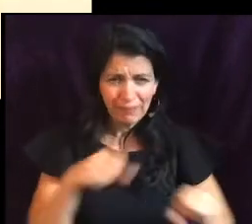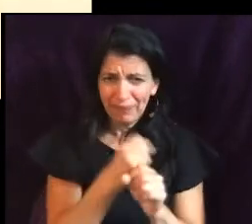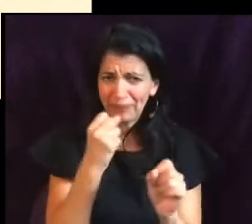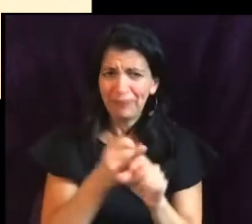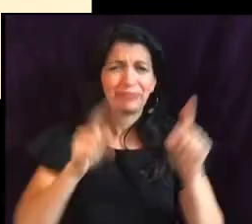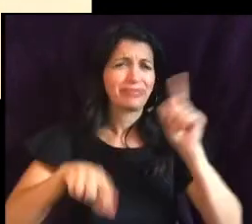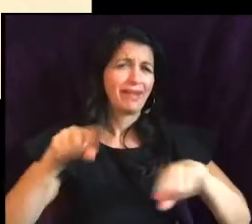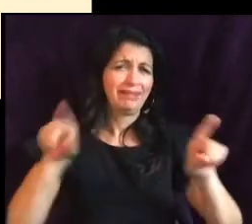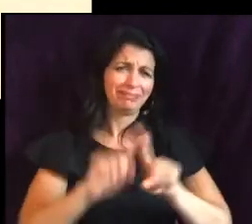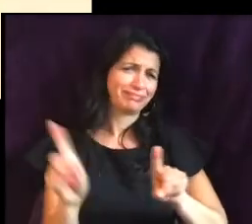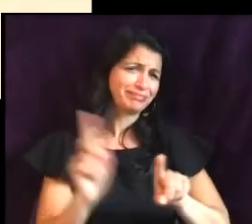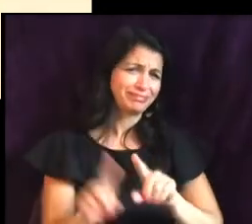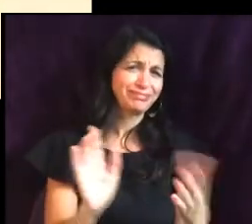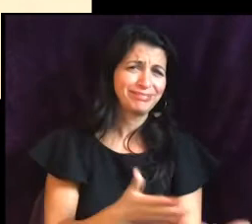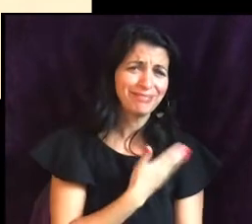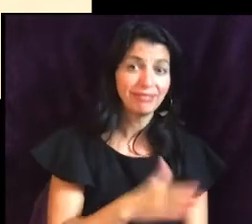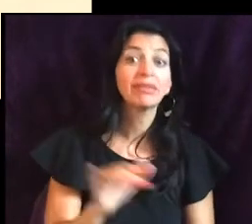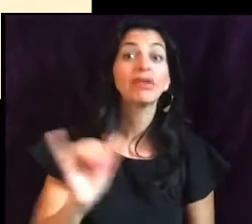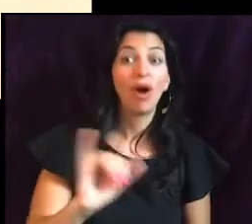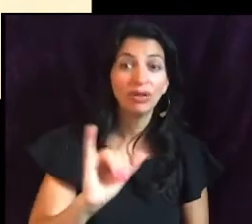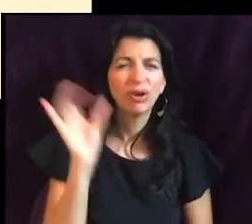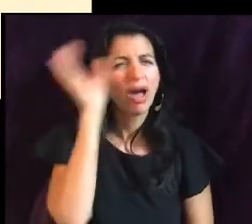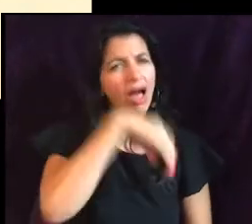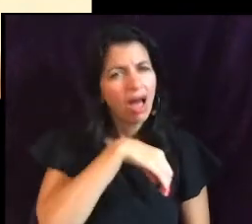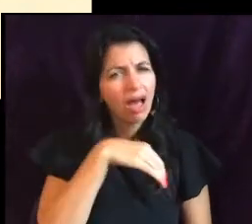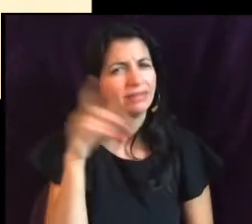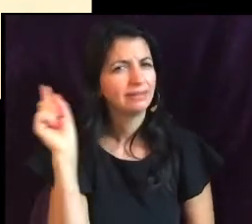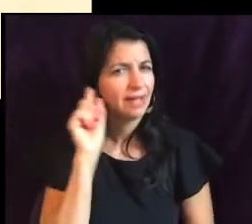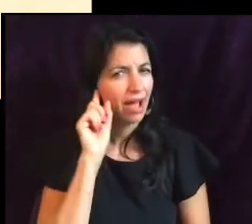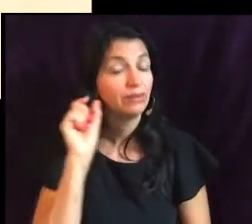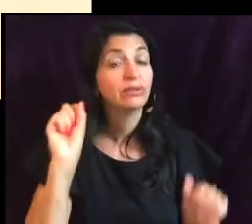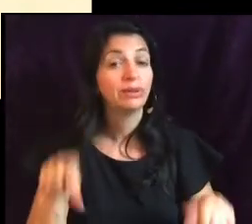of music. You could also make weird sounds with it